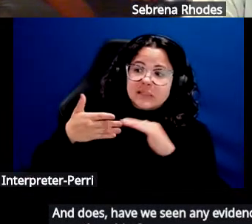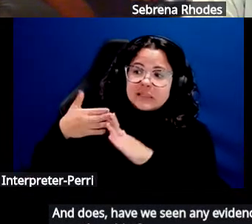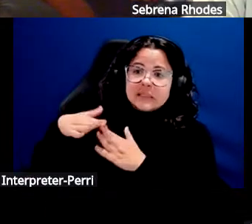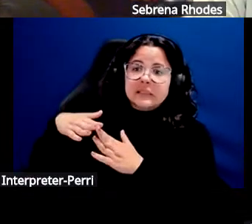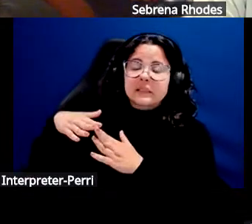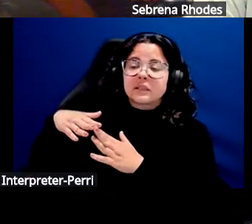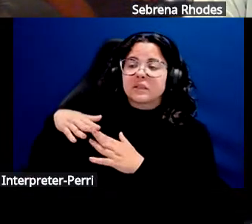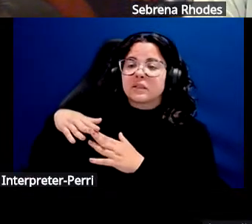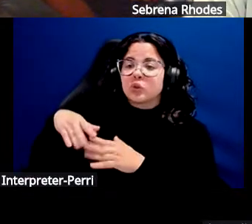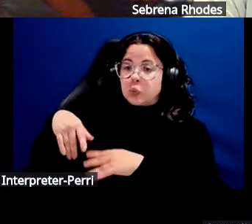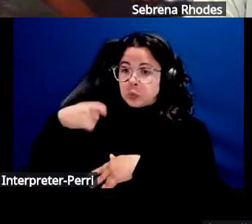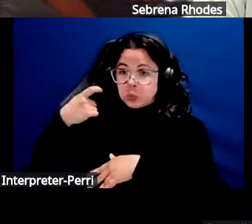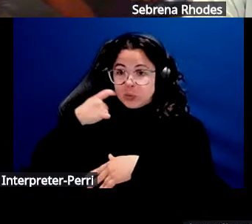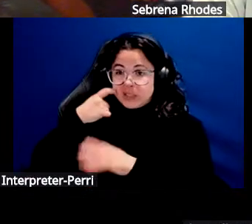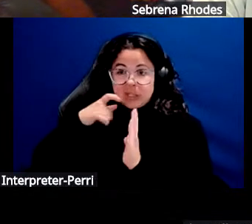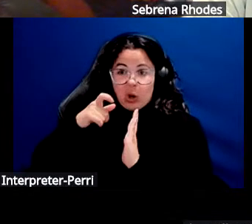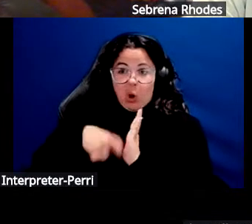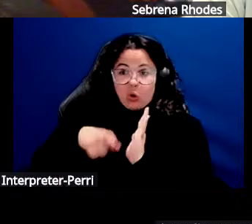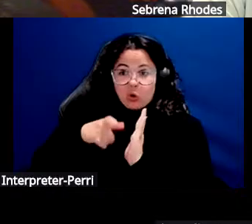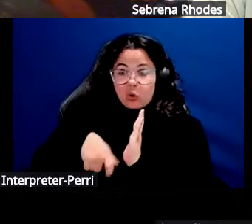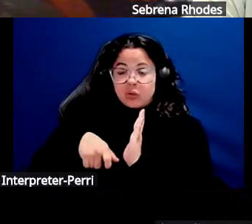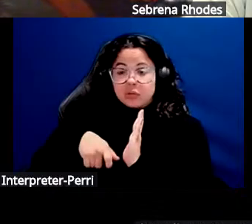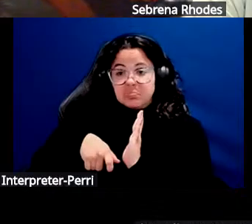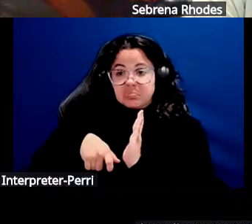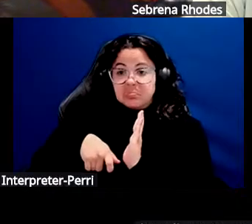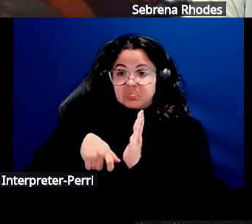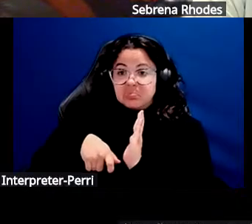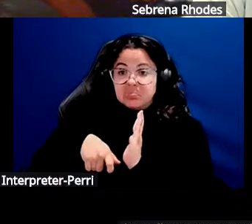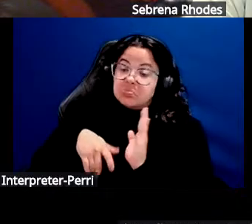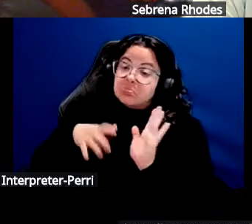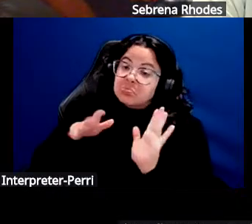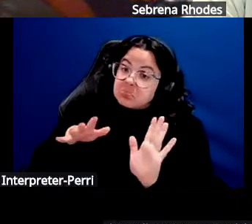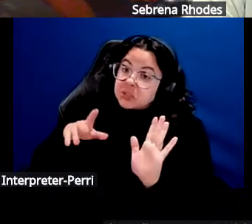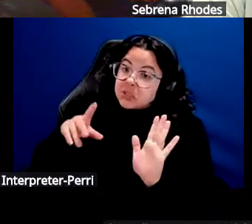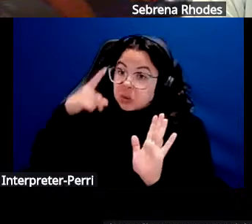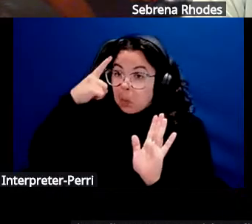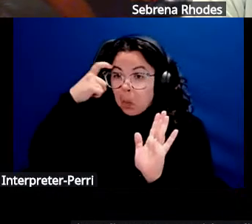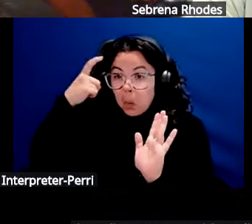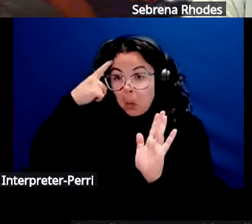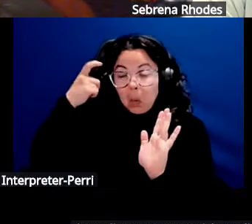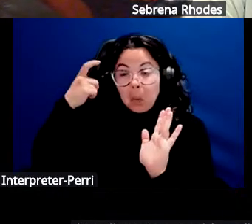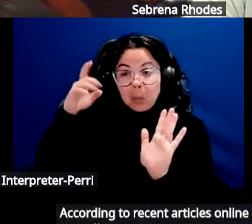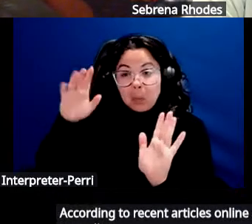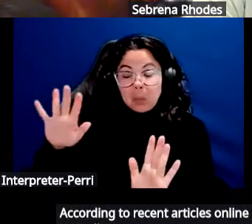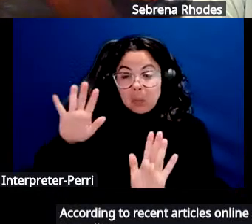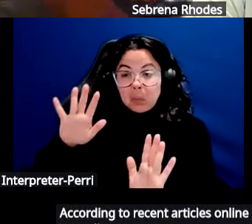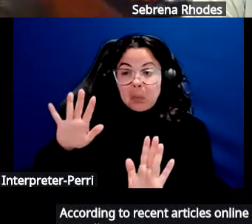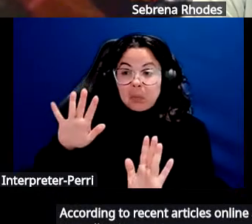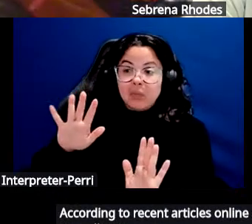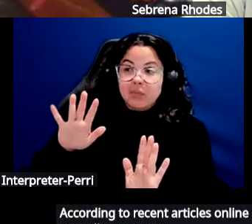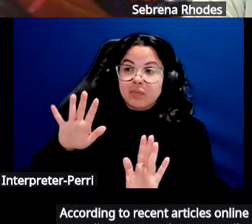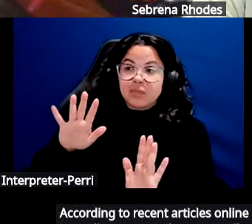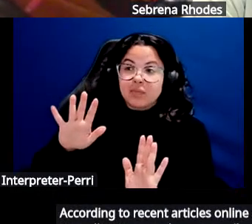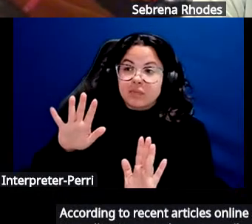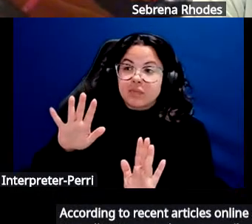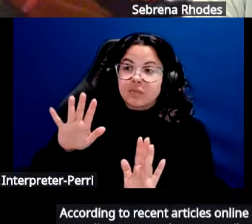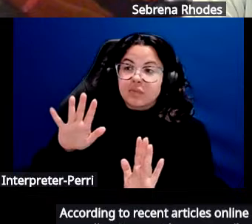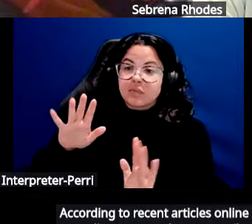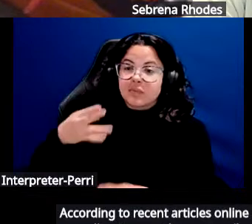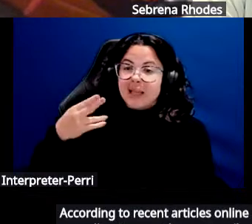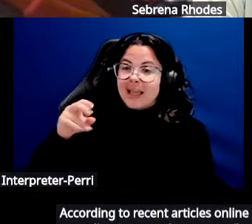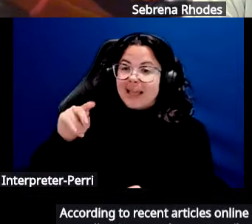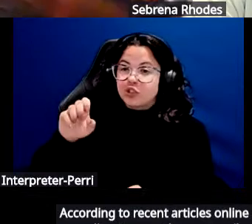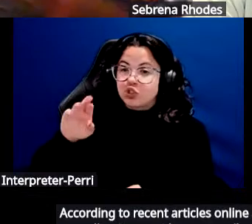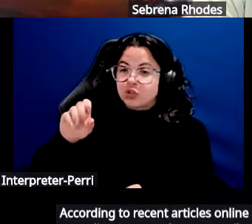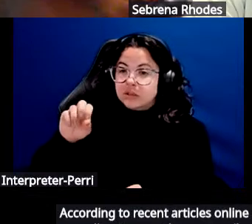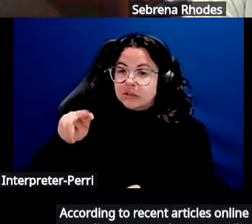articles online and news reports, they have supposedly, and according to our at-large council member, Christina Henderson, they